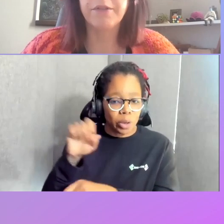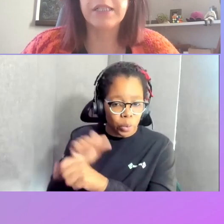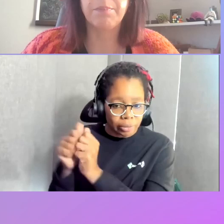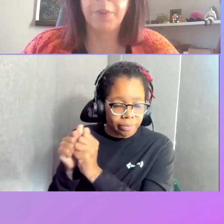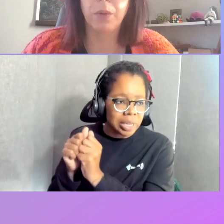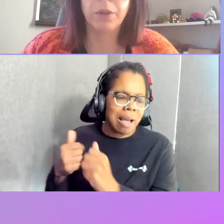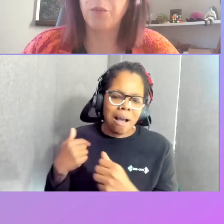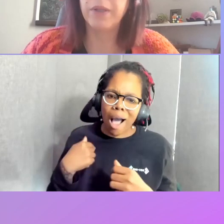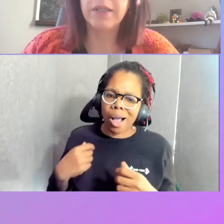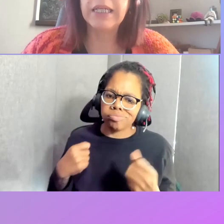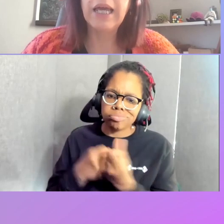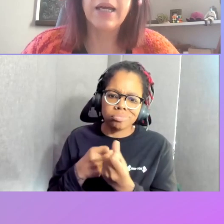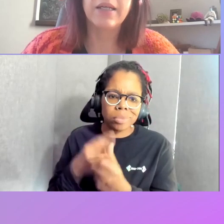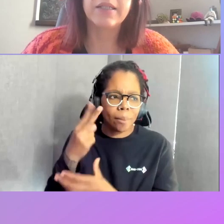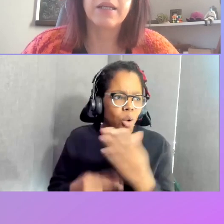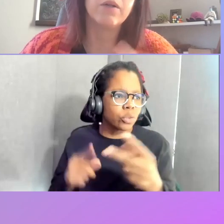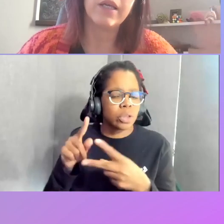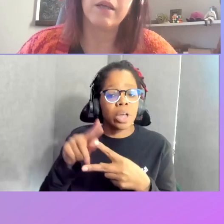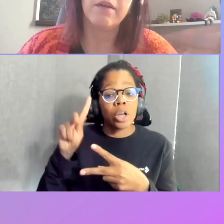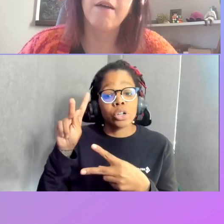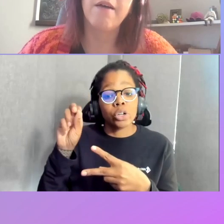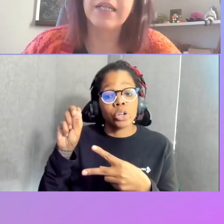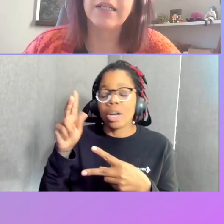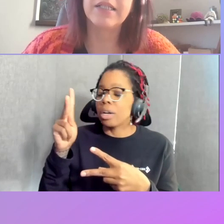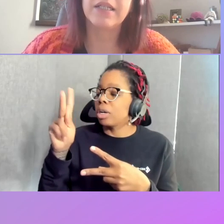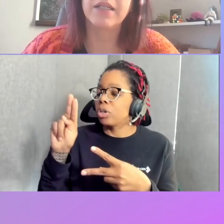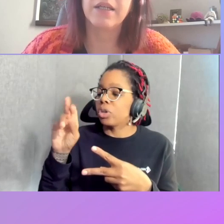great confidence in both. Nobility has not only a